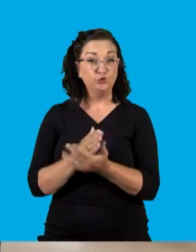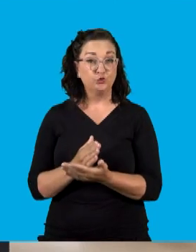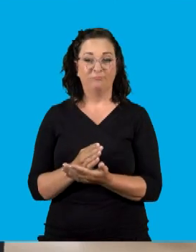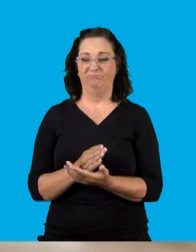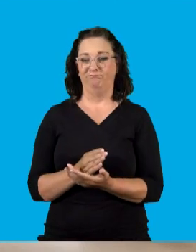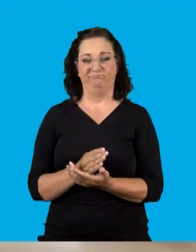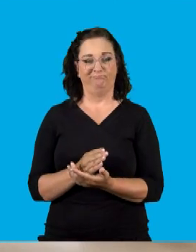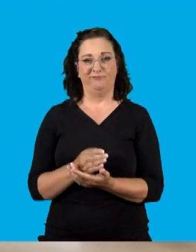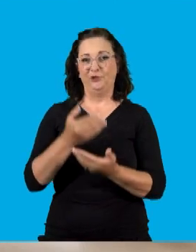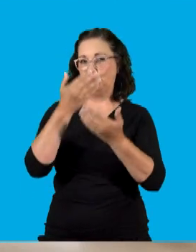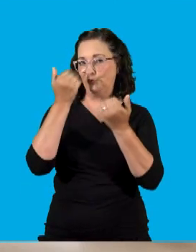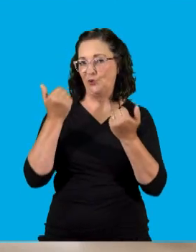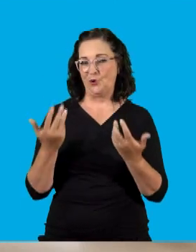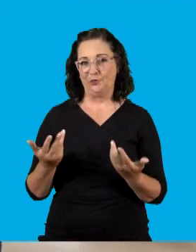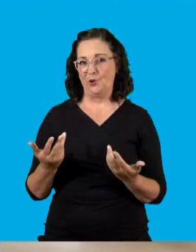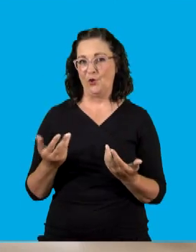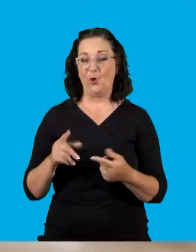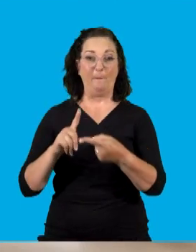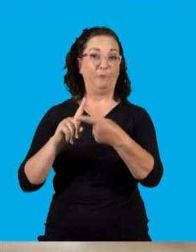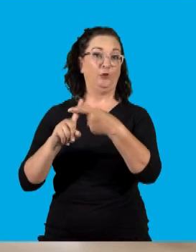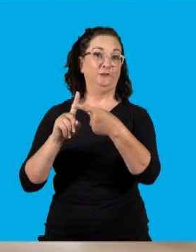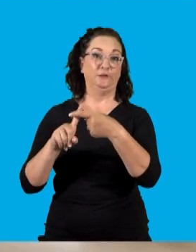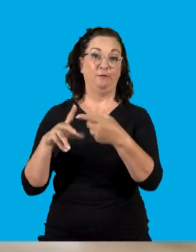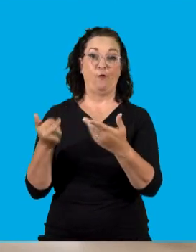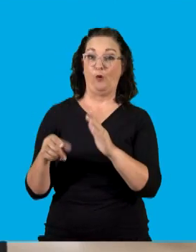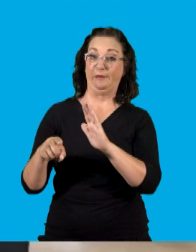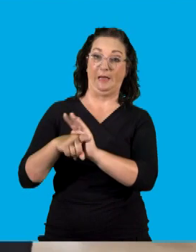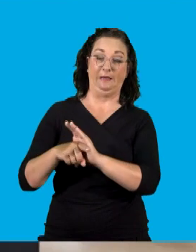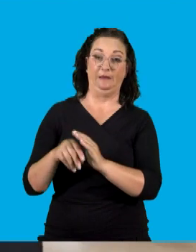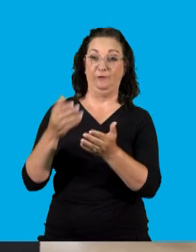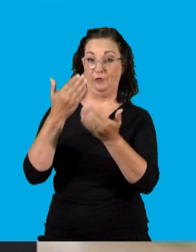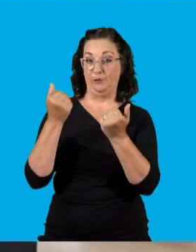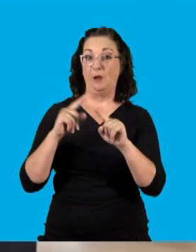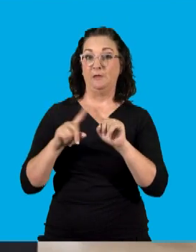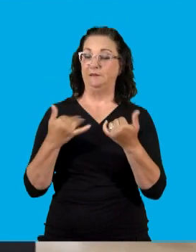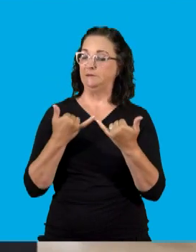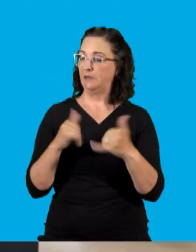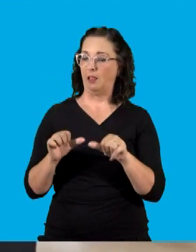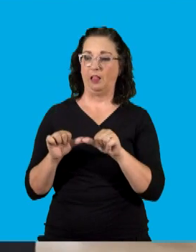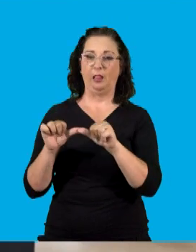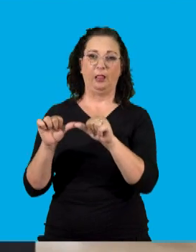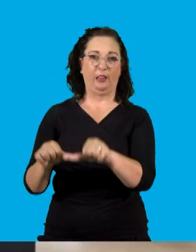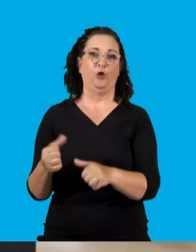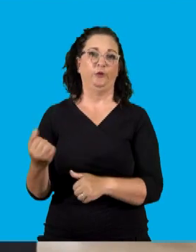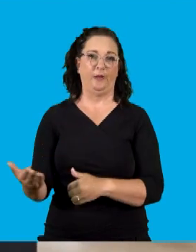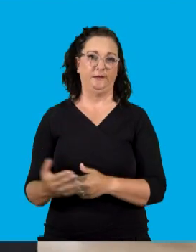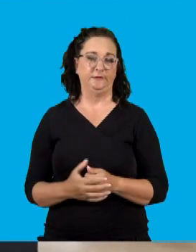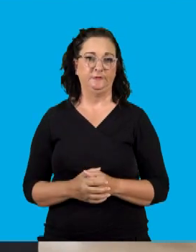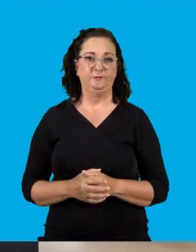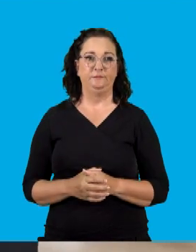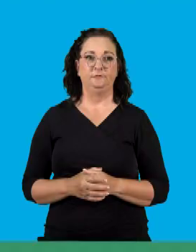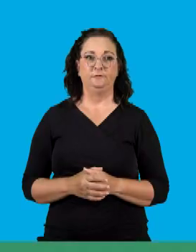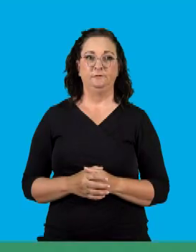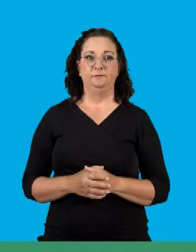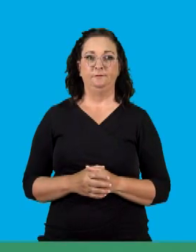not sure of whether the outcome is going to favor you or the outcome is going to be against you, but still you continue to bet.